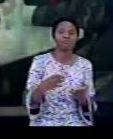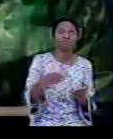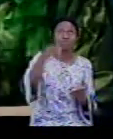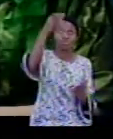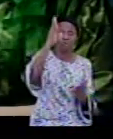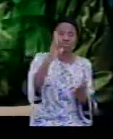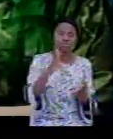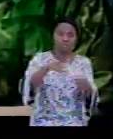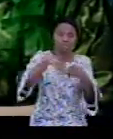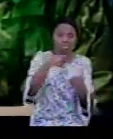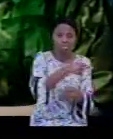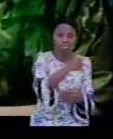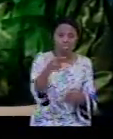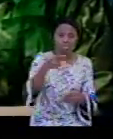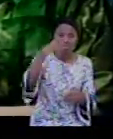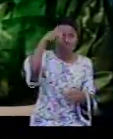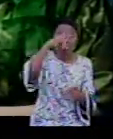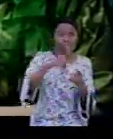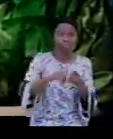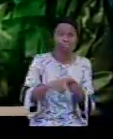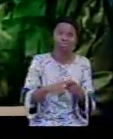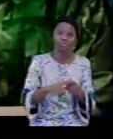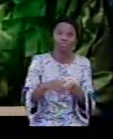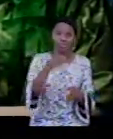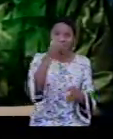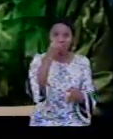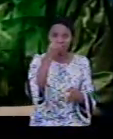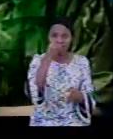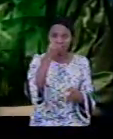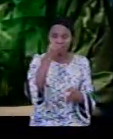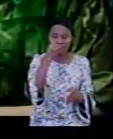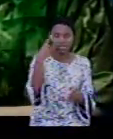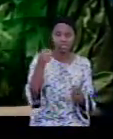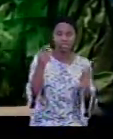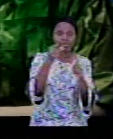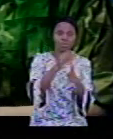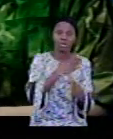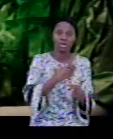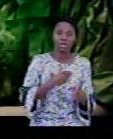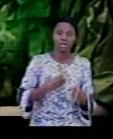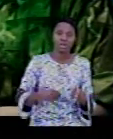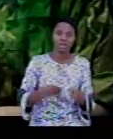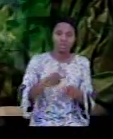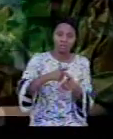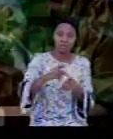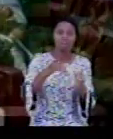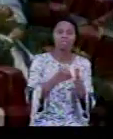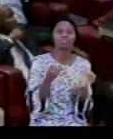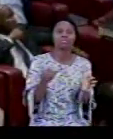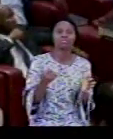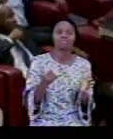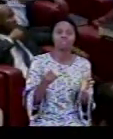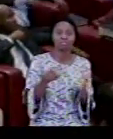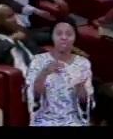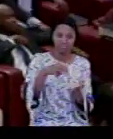digest the word and apply the word in your life in Jesus' name. Let's rise up and